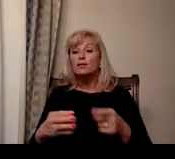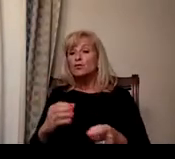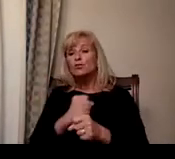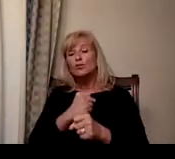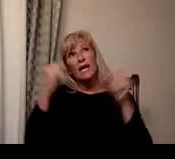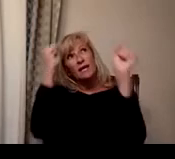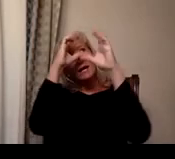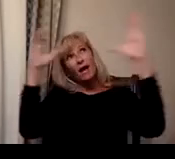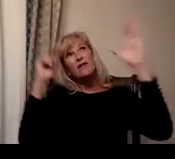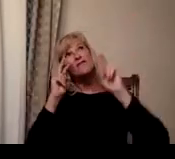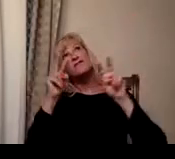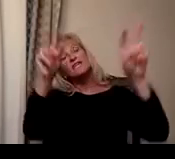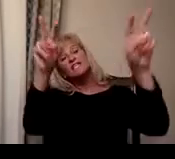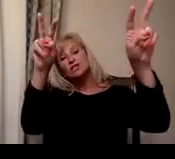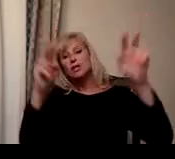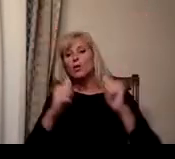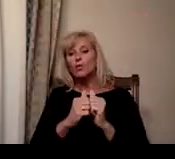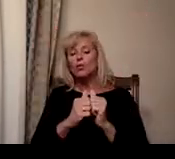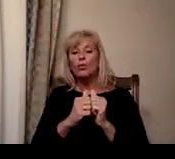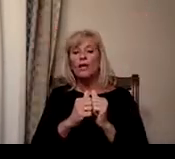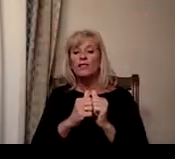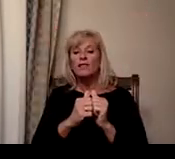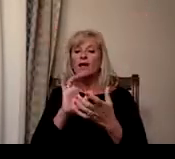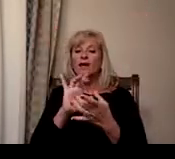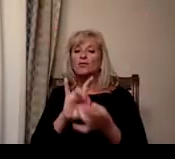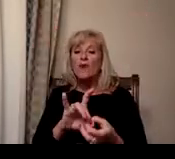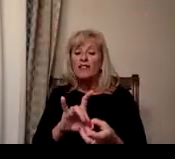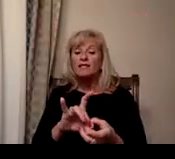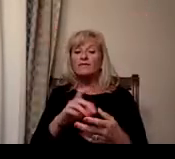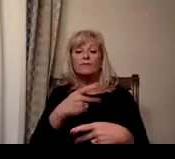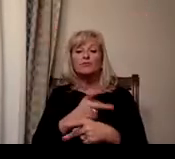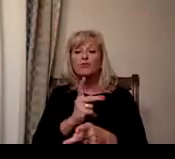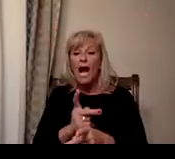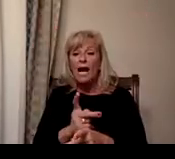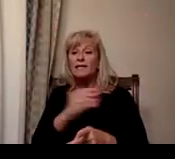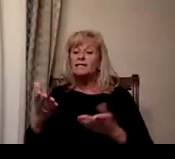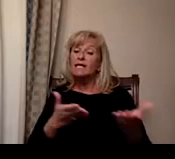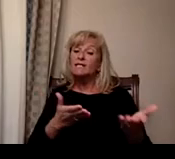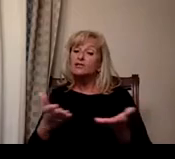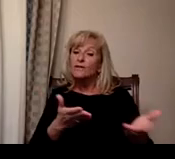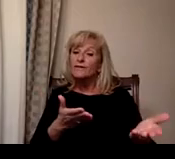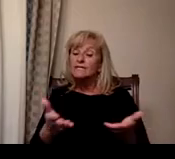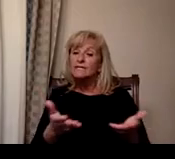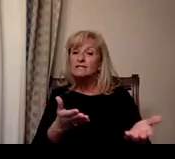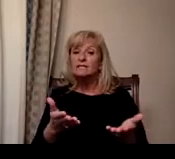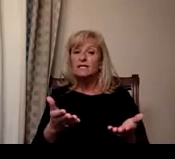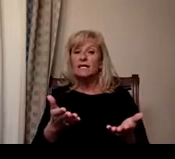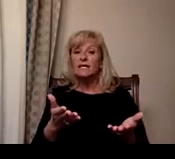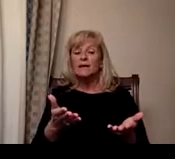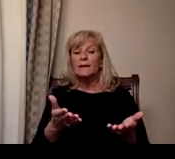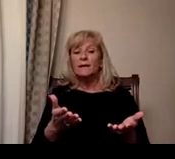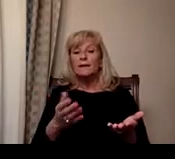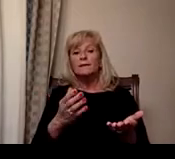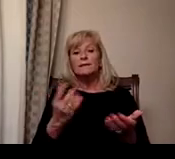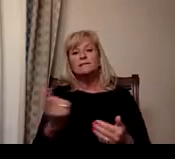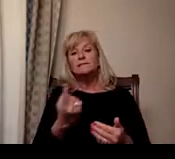vision with these, absolutely relevant products and services, it